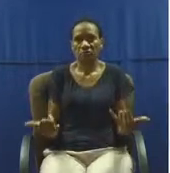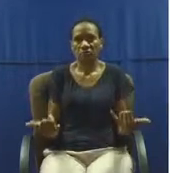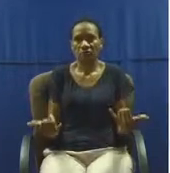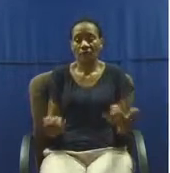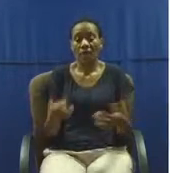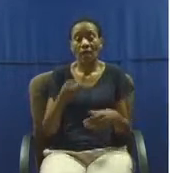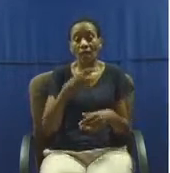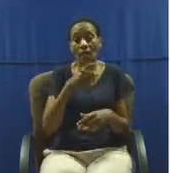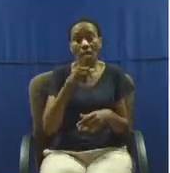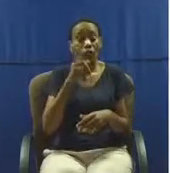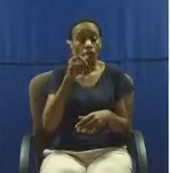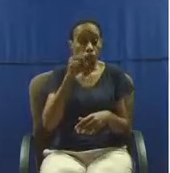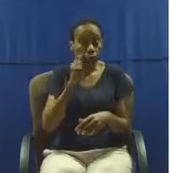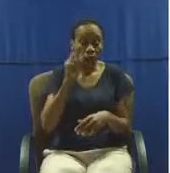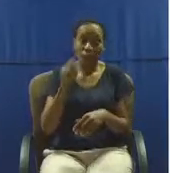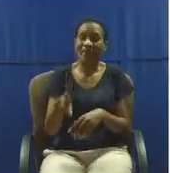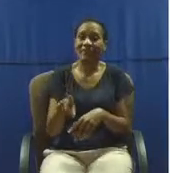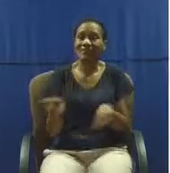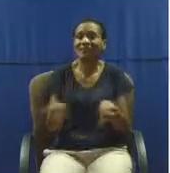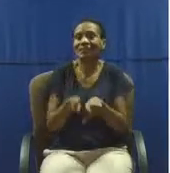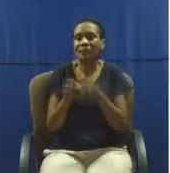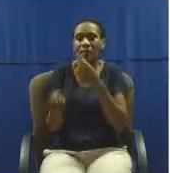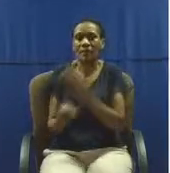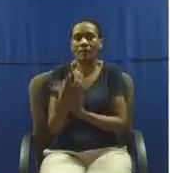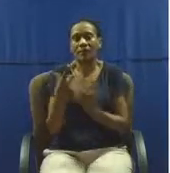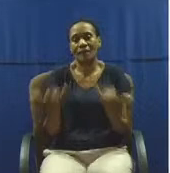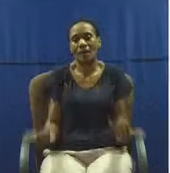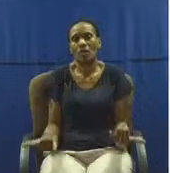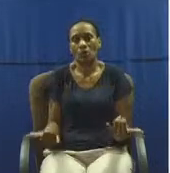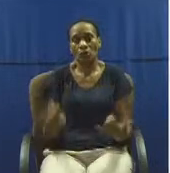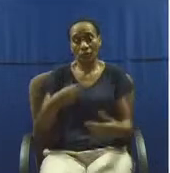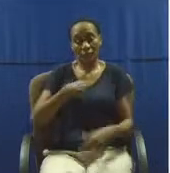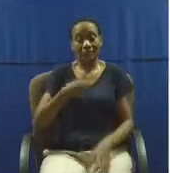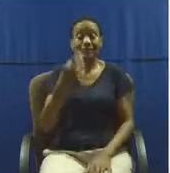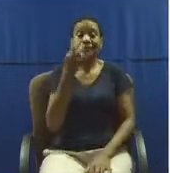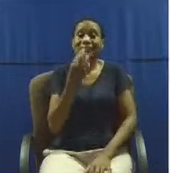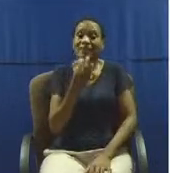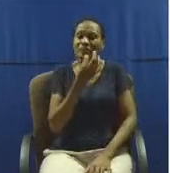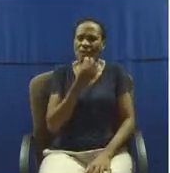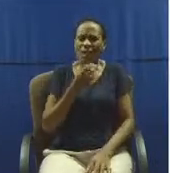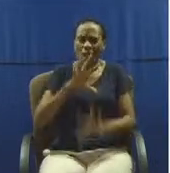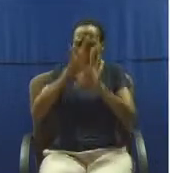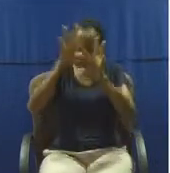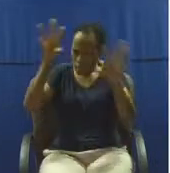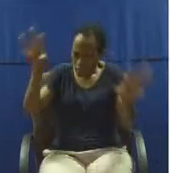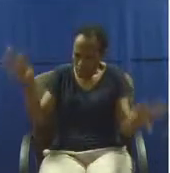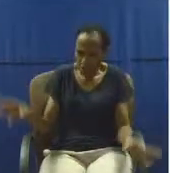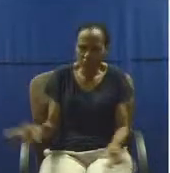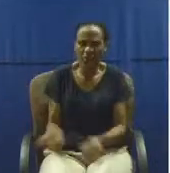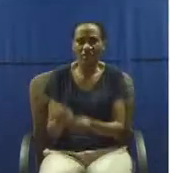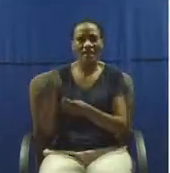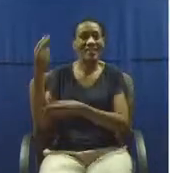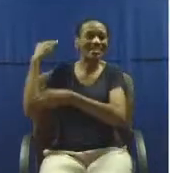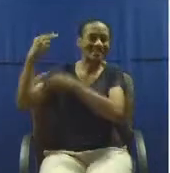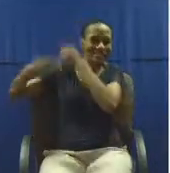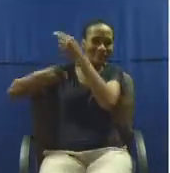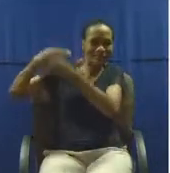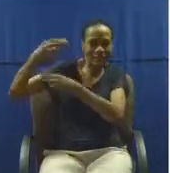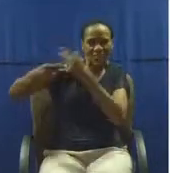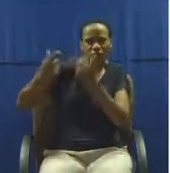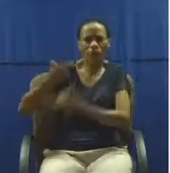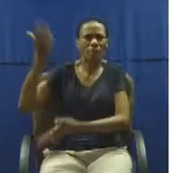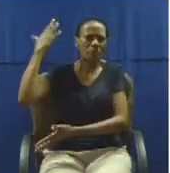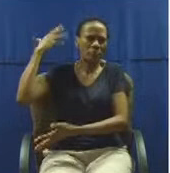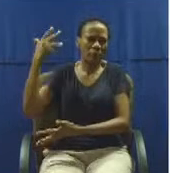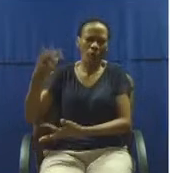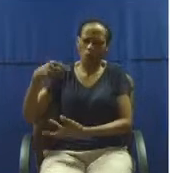the Ukraine. And we are saying we need to look at everything in context. We need to look at the history, but we also